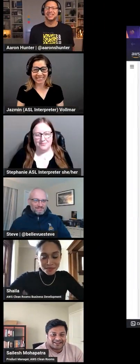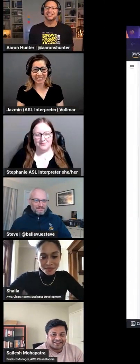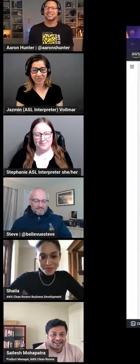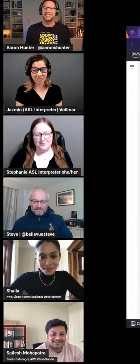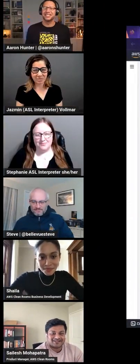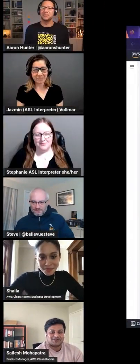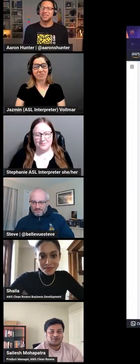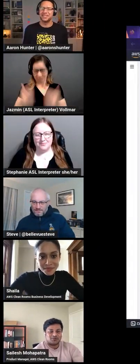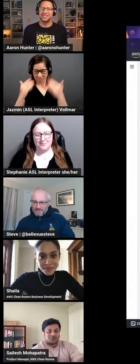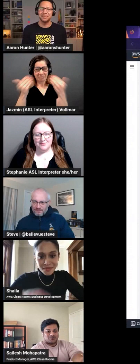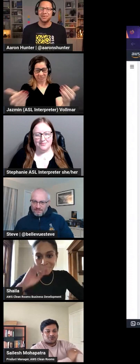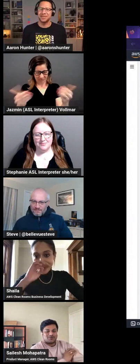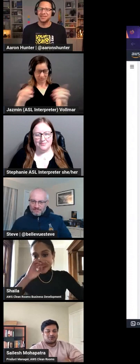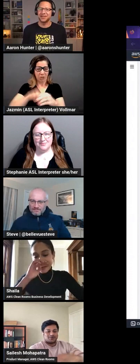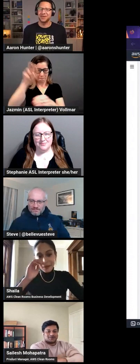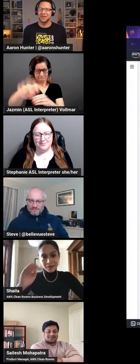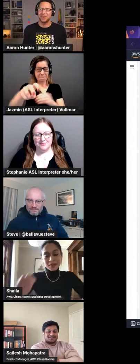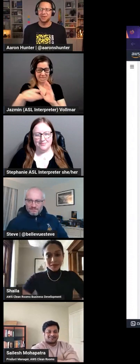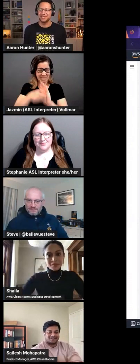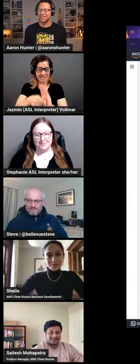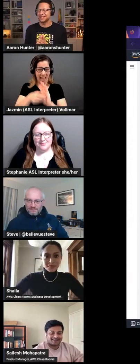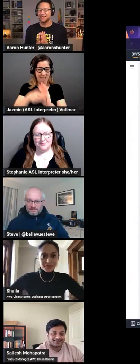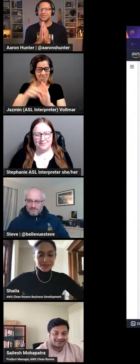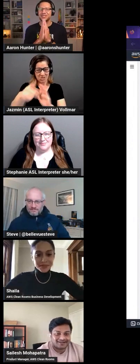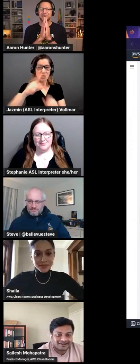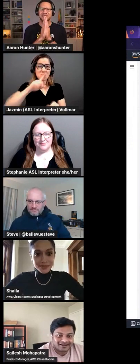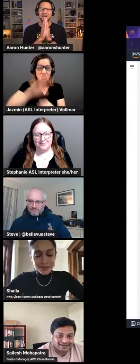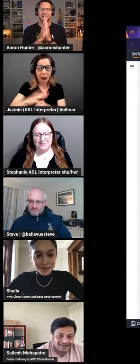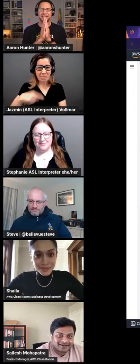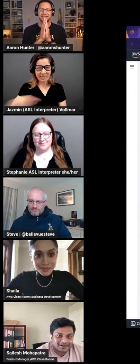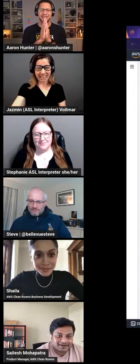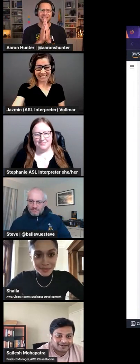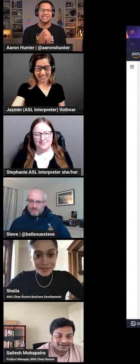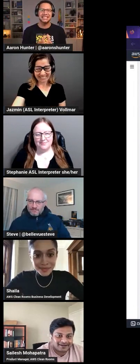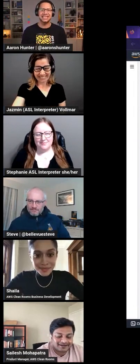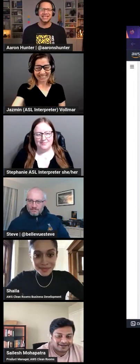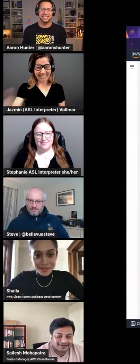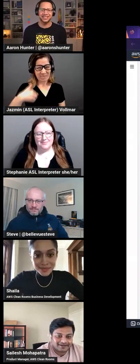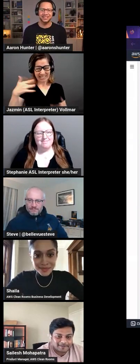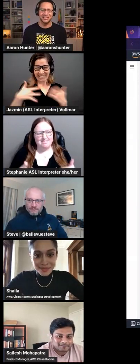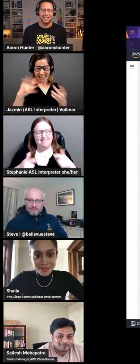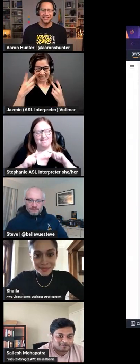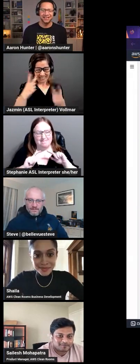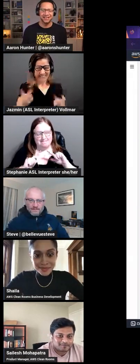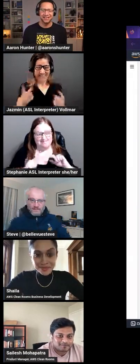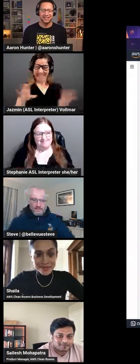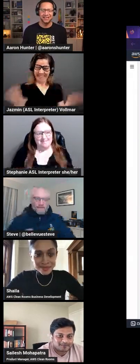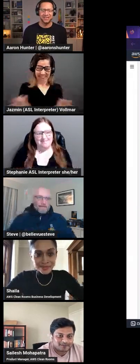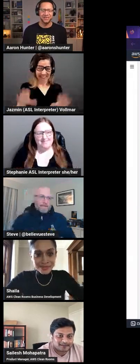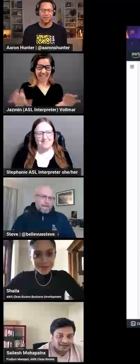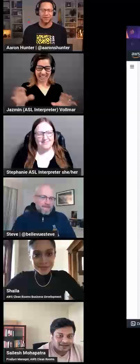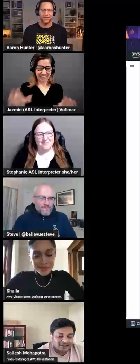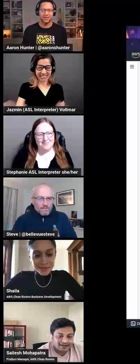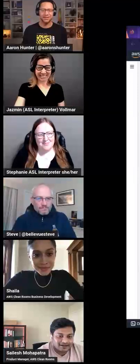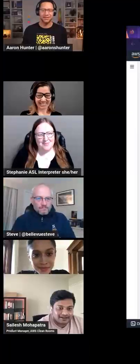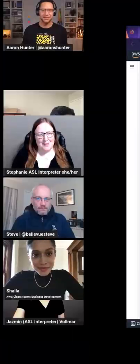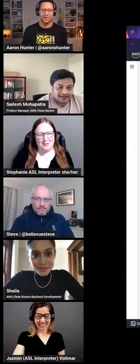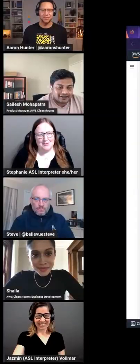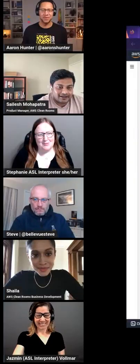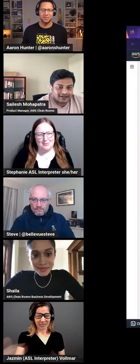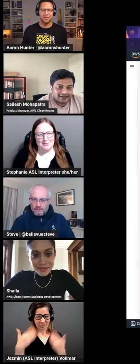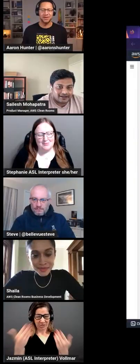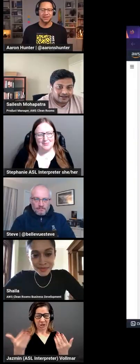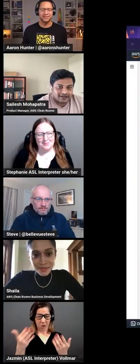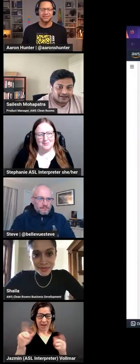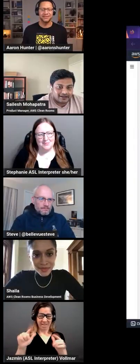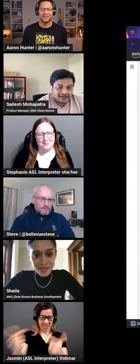Okay, let's go ahead and jump into this demo that you talked about and promised us. I am so excited to see it in action. And we'll go ahead and also flip